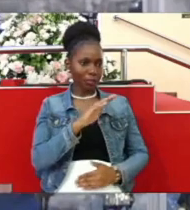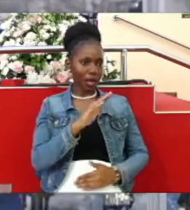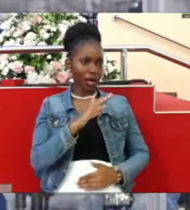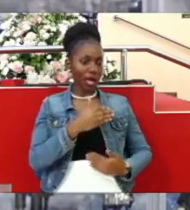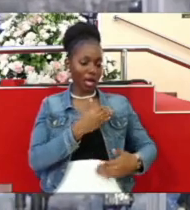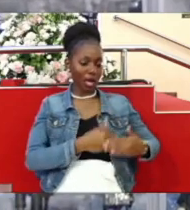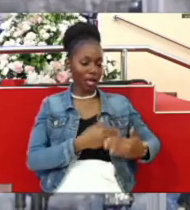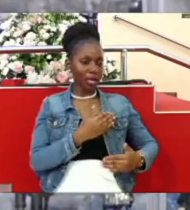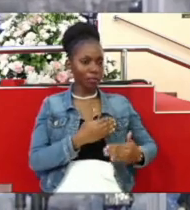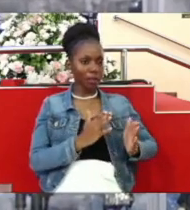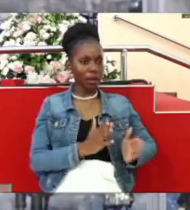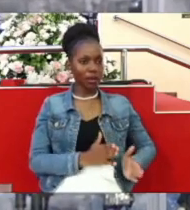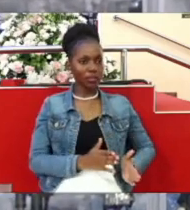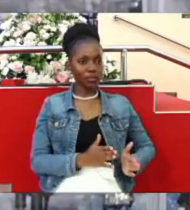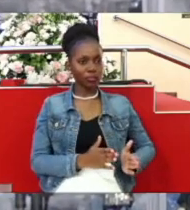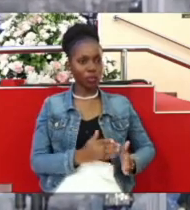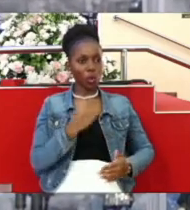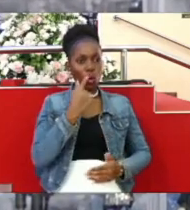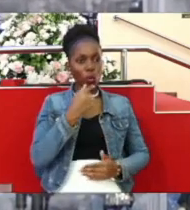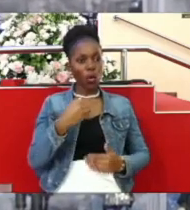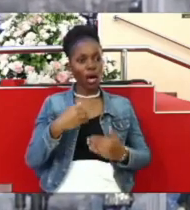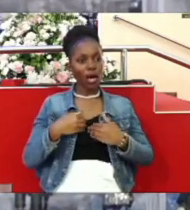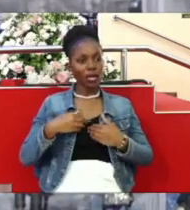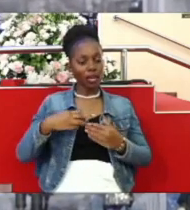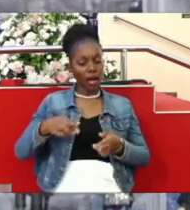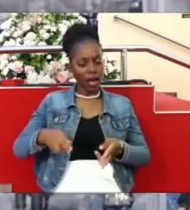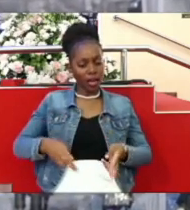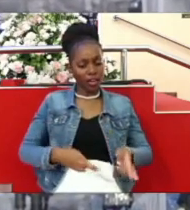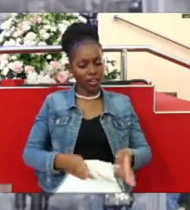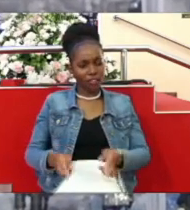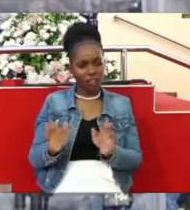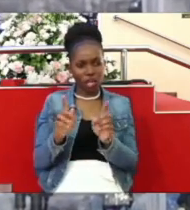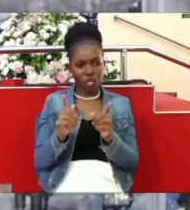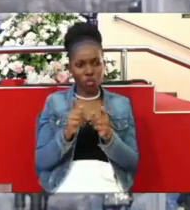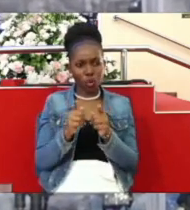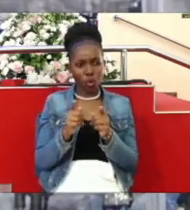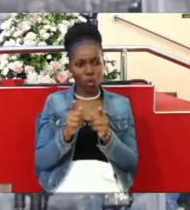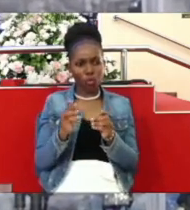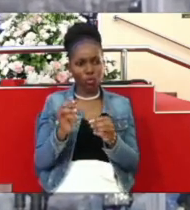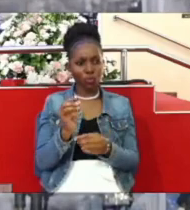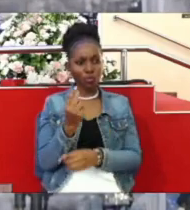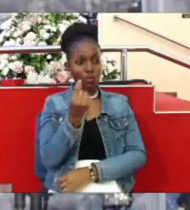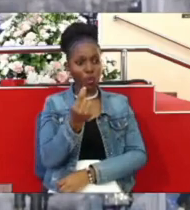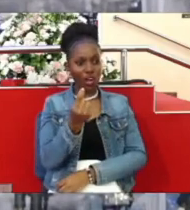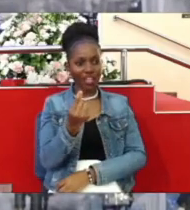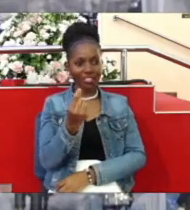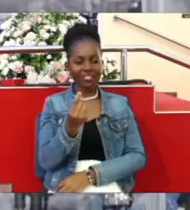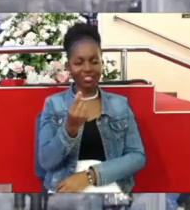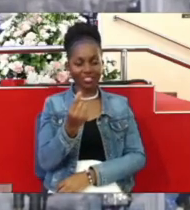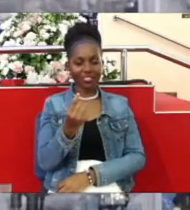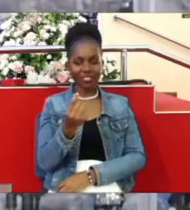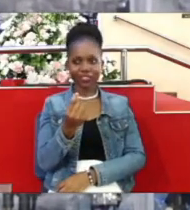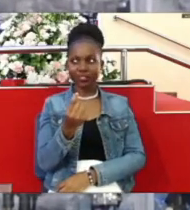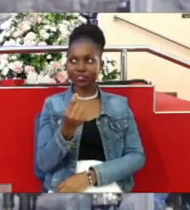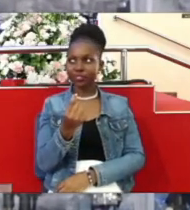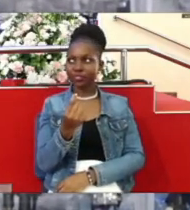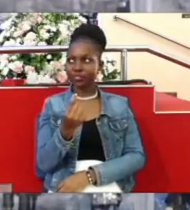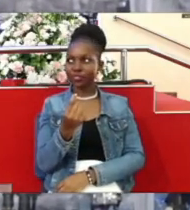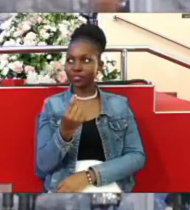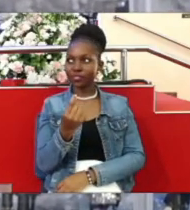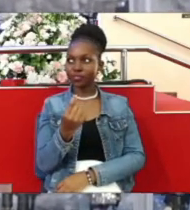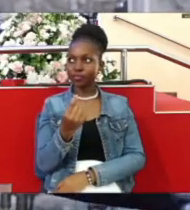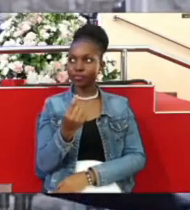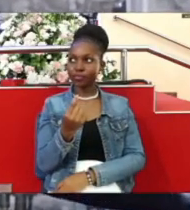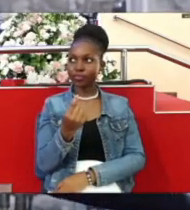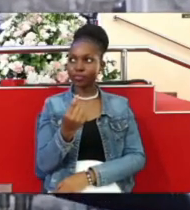farm. Kwenye nimetoka kuna kisima ambacho kiko katika shamba la jirani wetu. But the source of this spring was actually coming